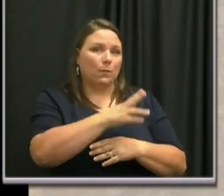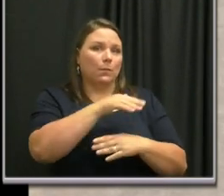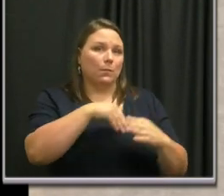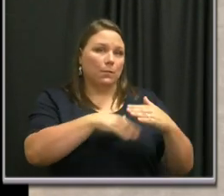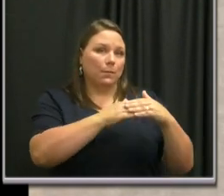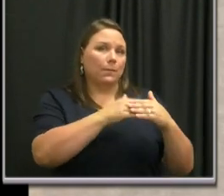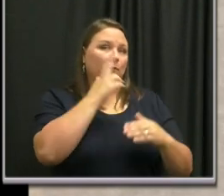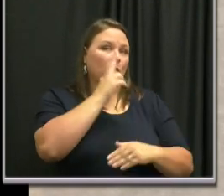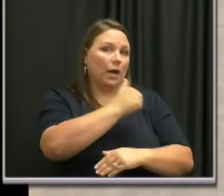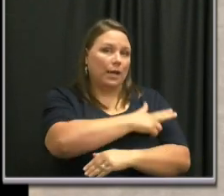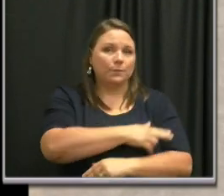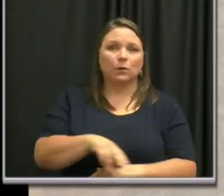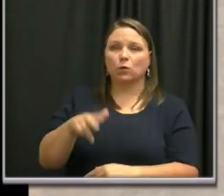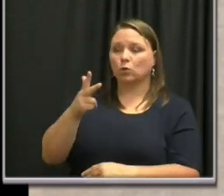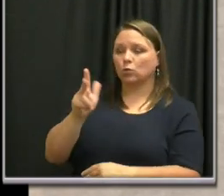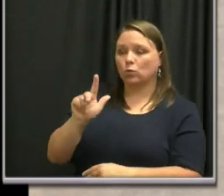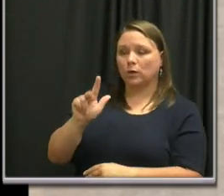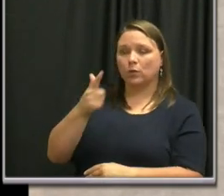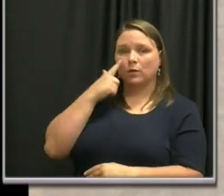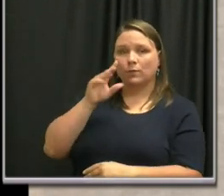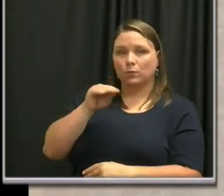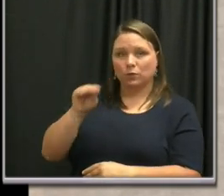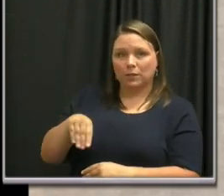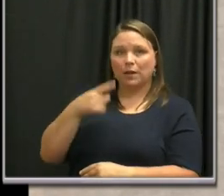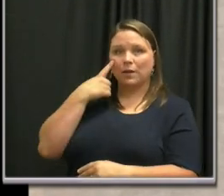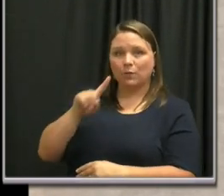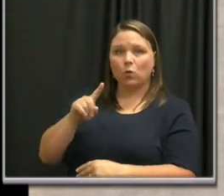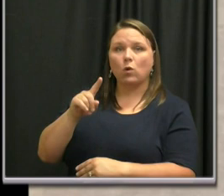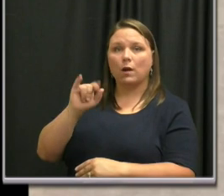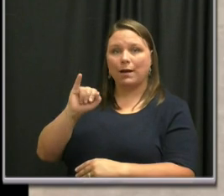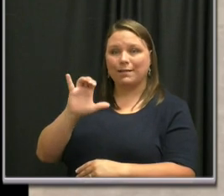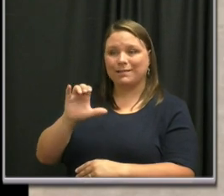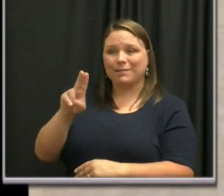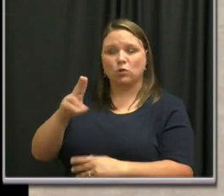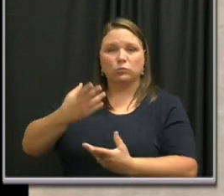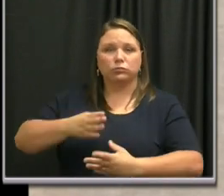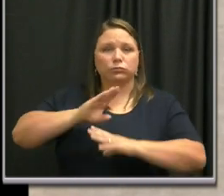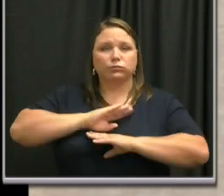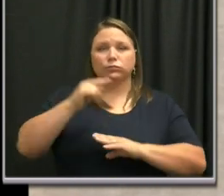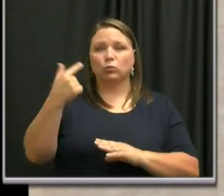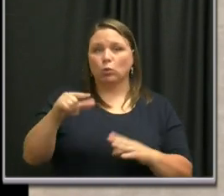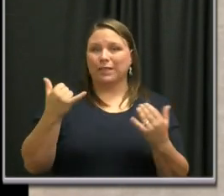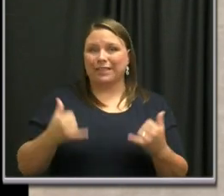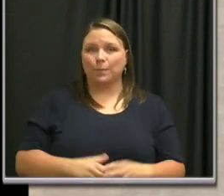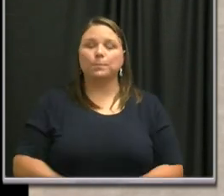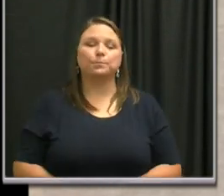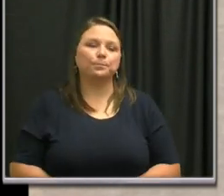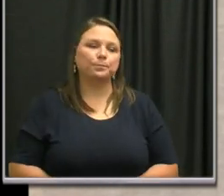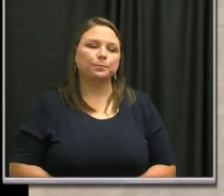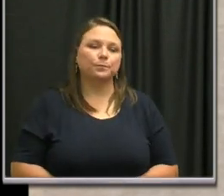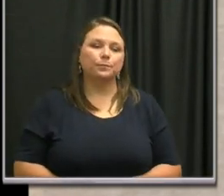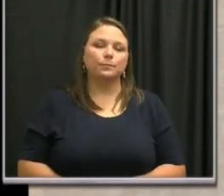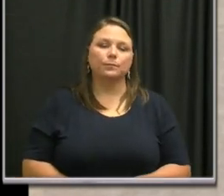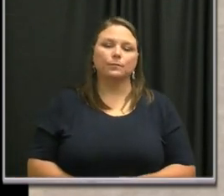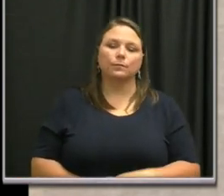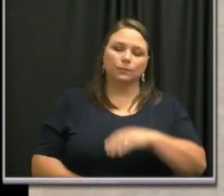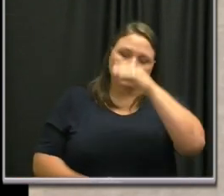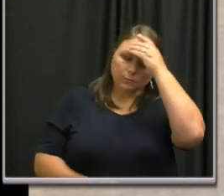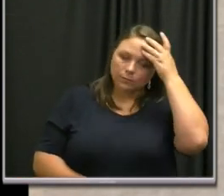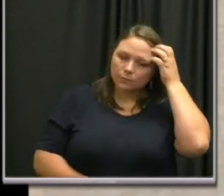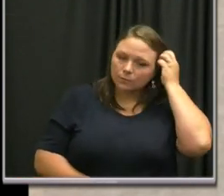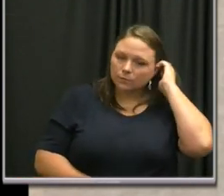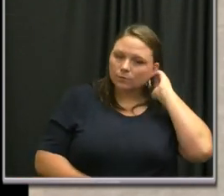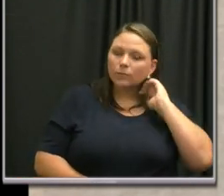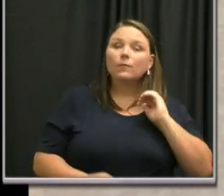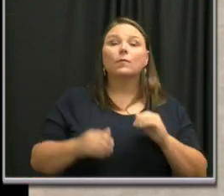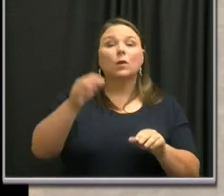the 23% for ICU bed capacity, are satisfactory and in the green range. Now, a reminder, the three